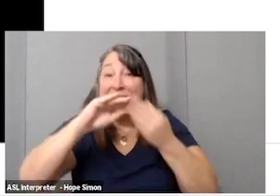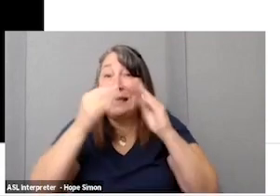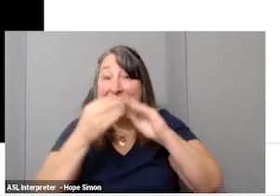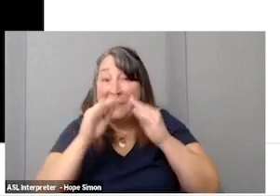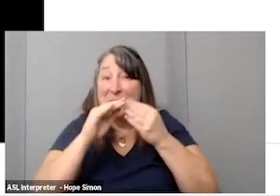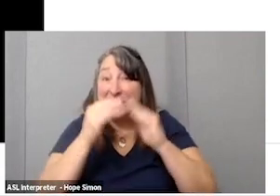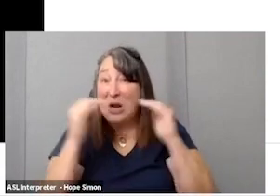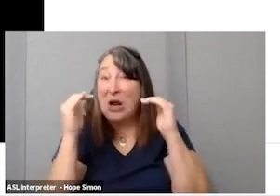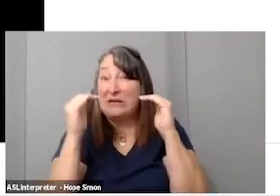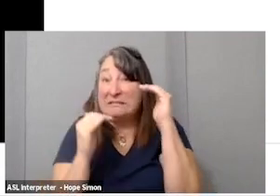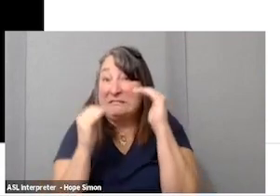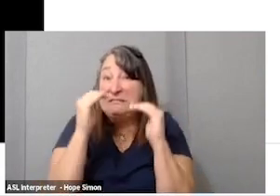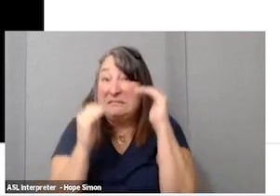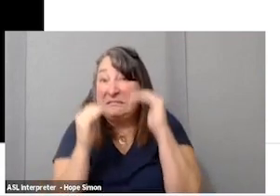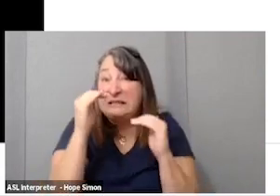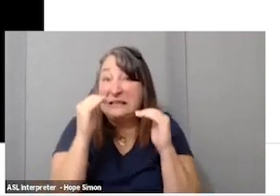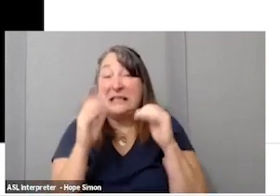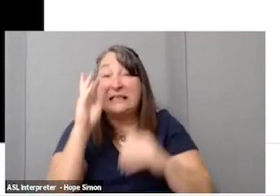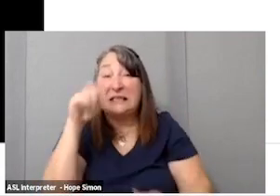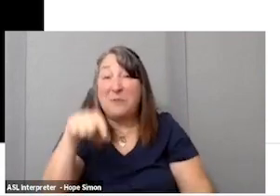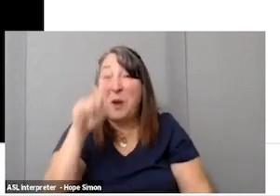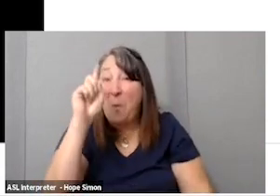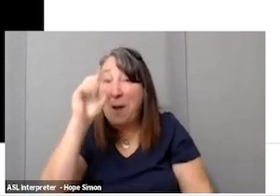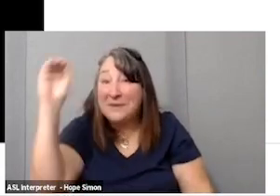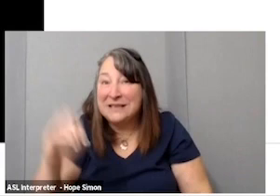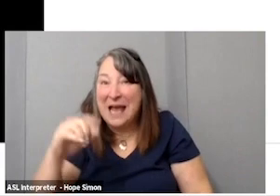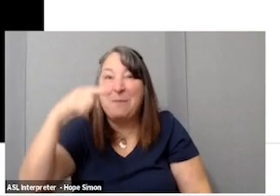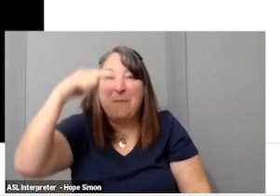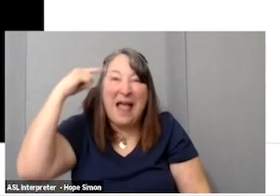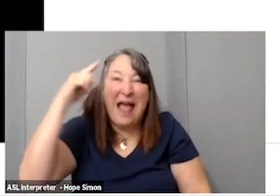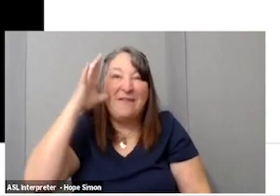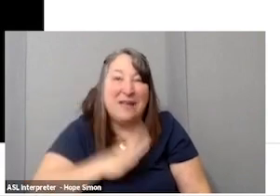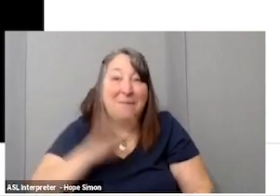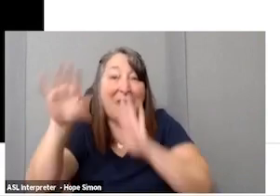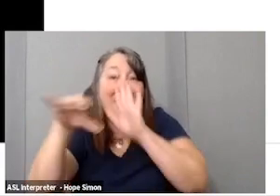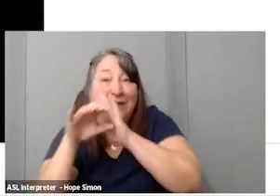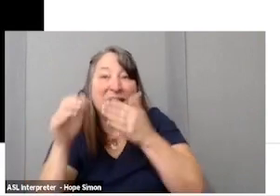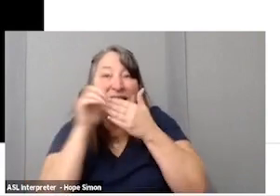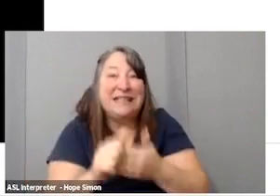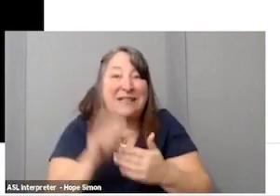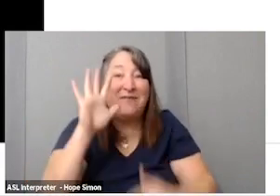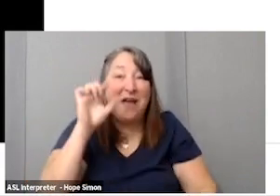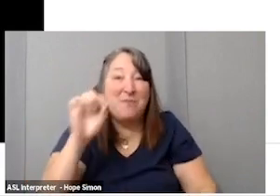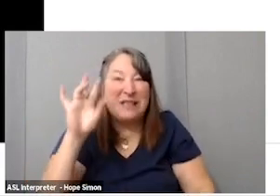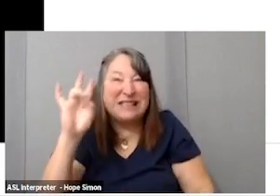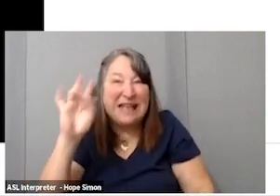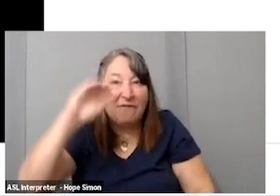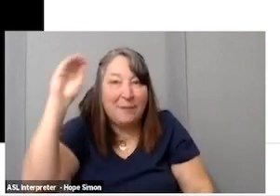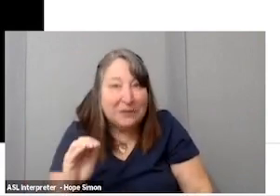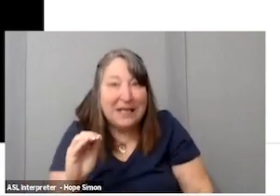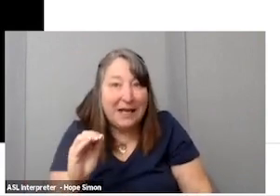right? 6.1% Black female characters. And then in terms of leads, 5.7%.